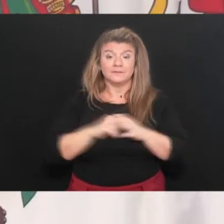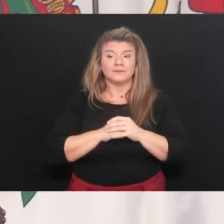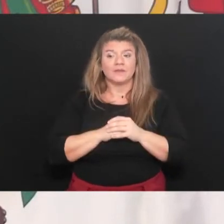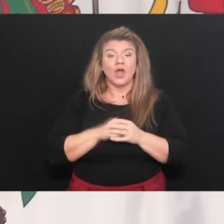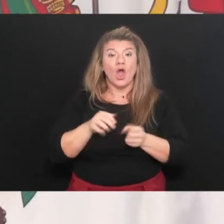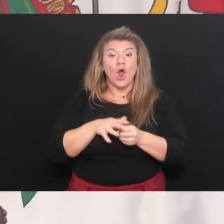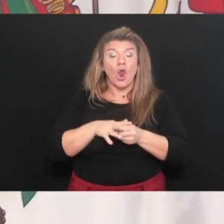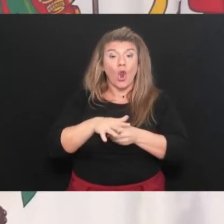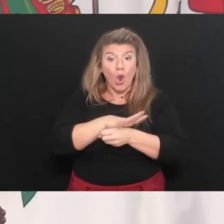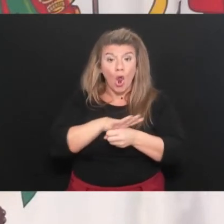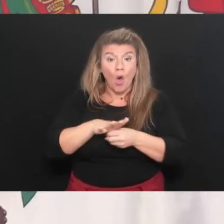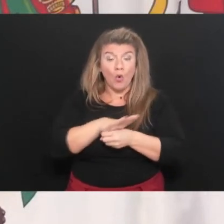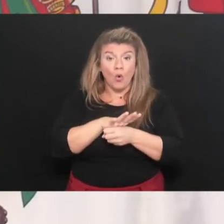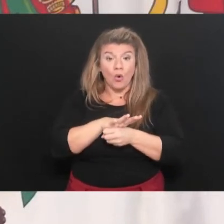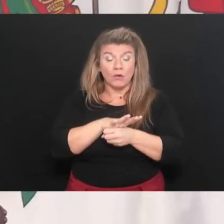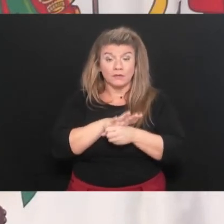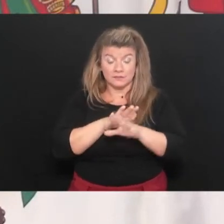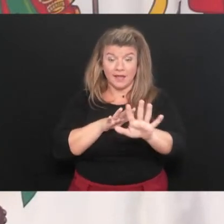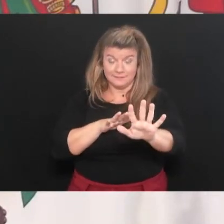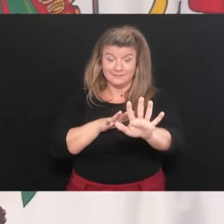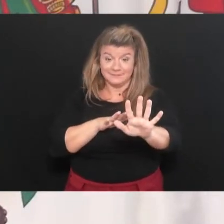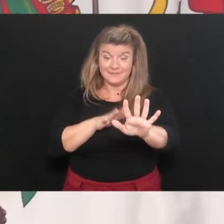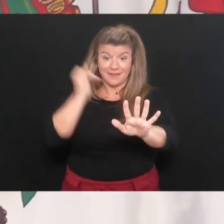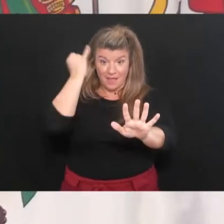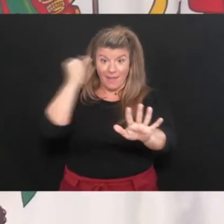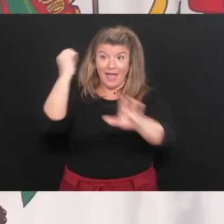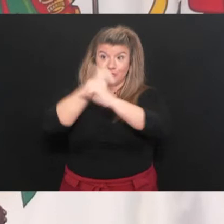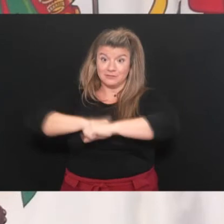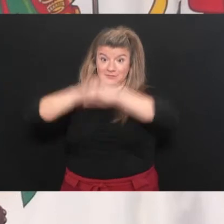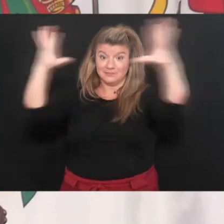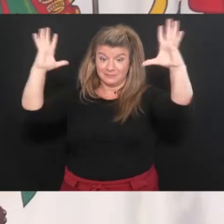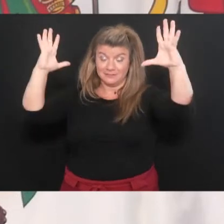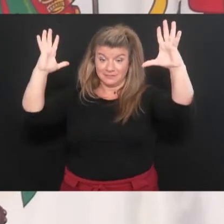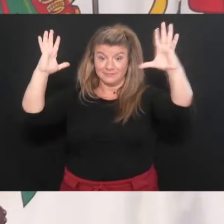Local health departments. Now, can you imagine